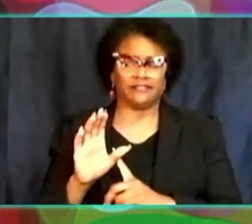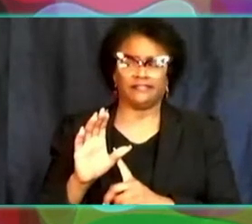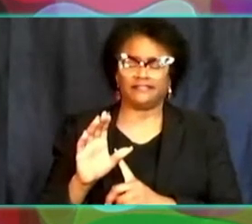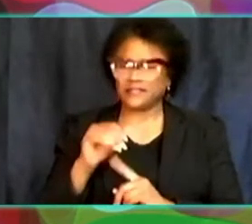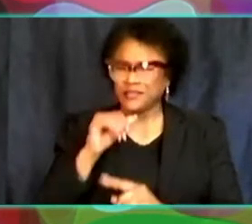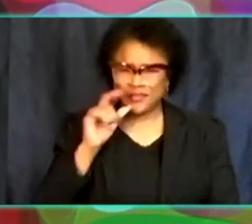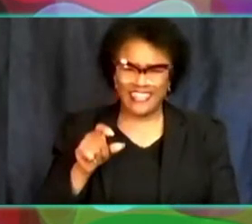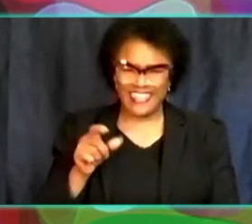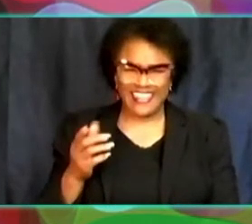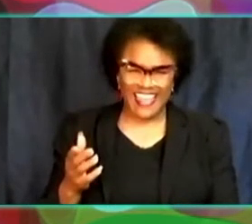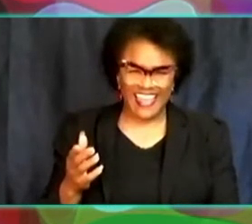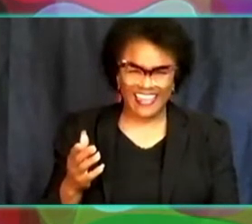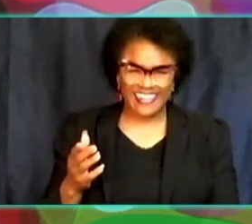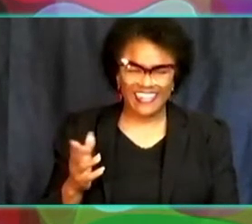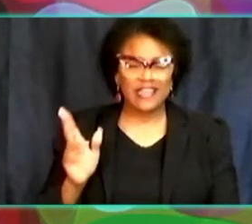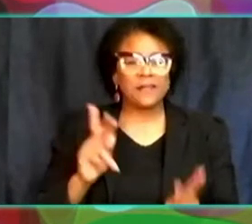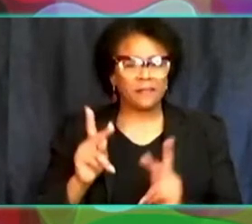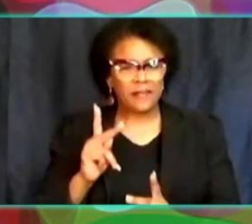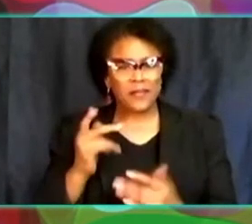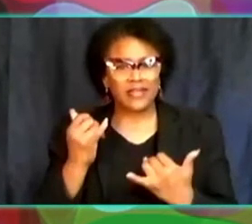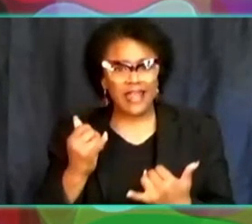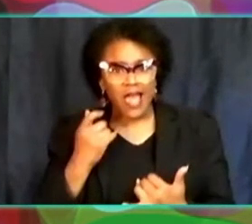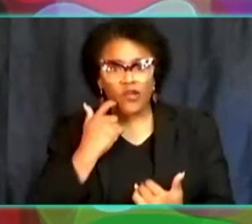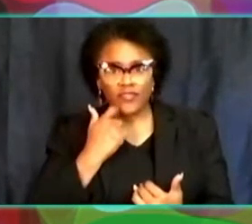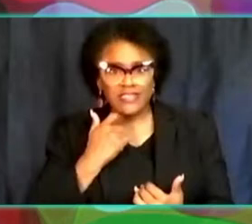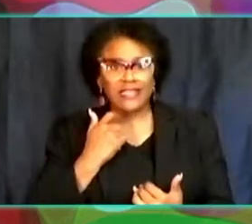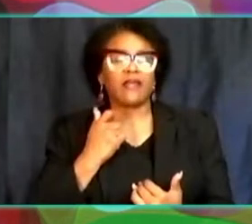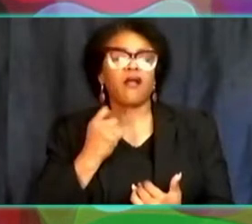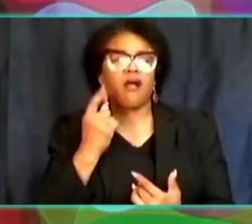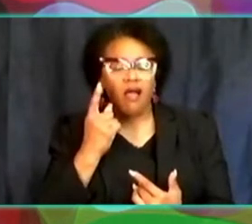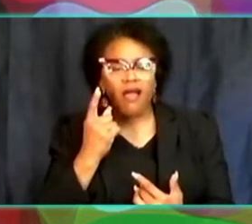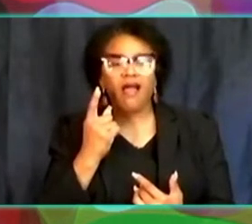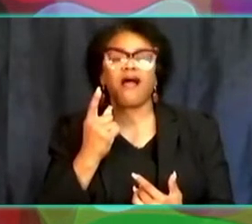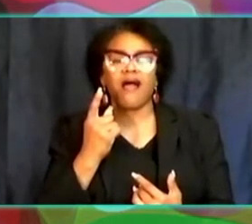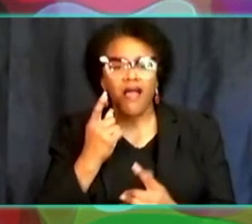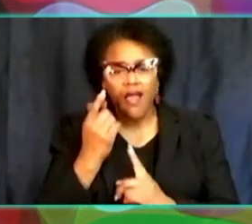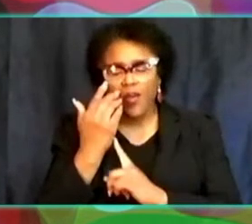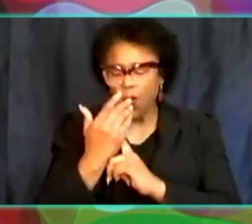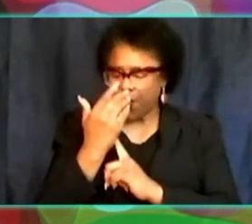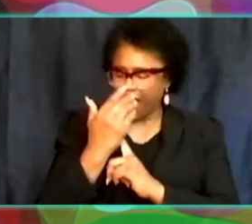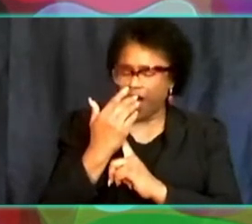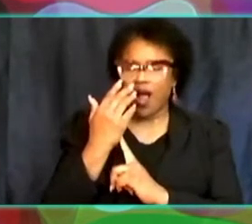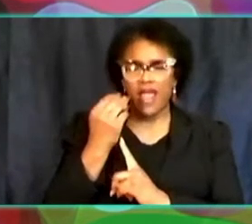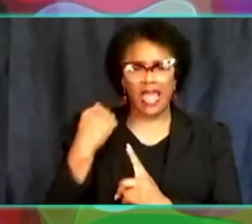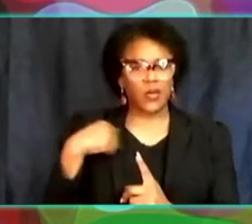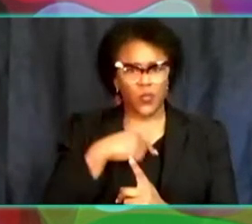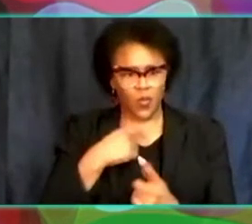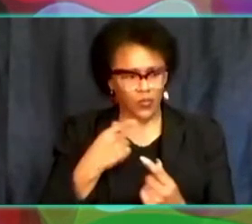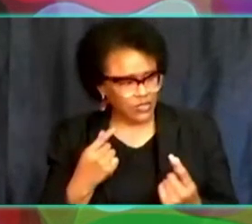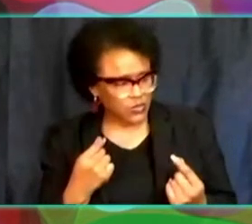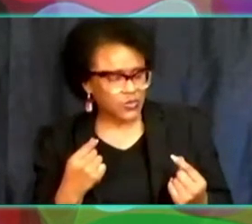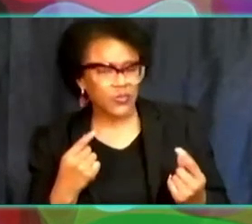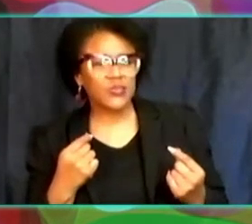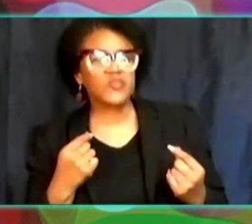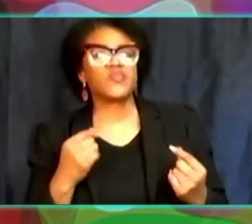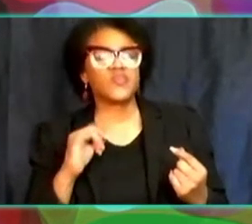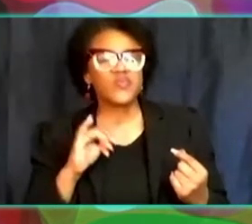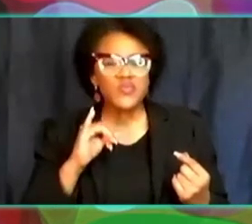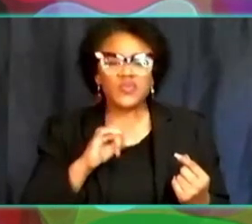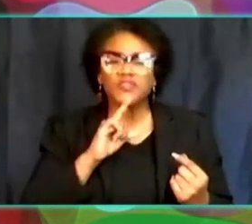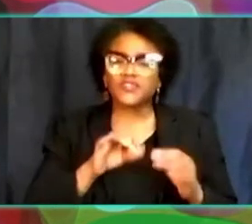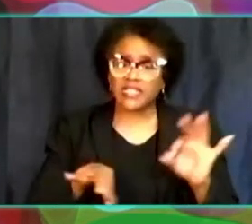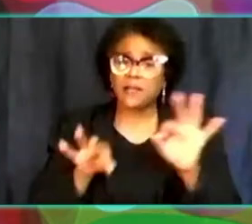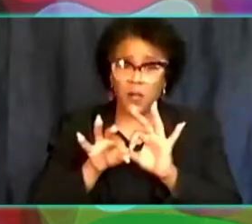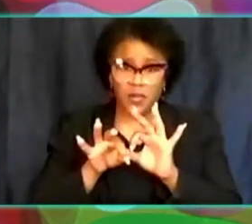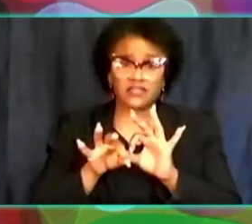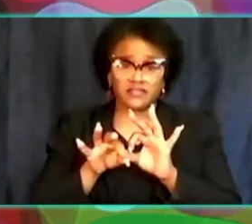we're just starting to have people understand, you know, who we are and what we're, you know, doing. So yeah, I think it's important. I think this is